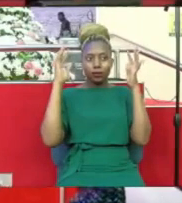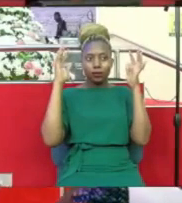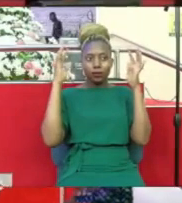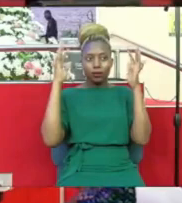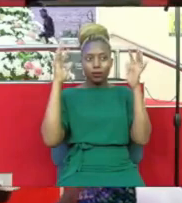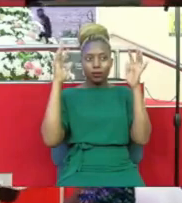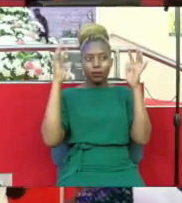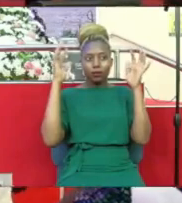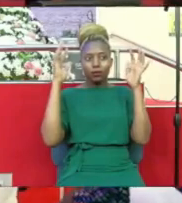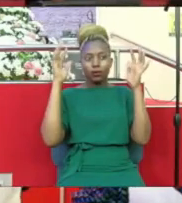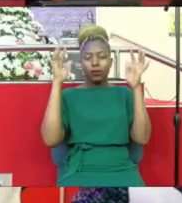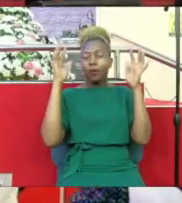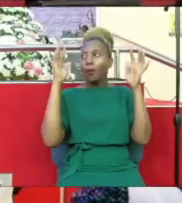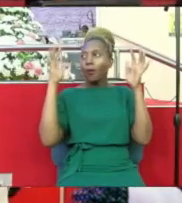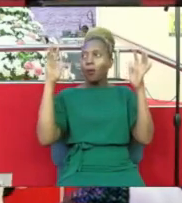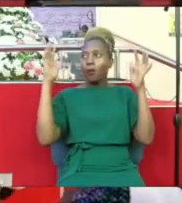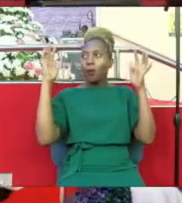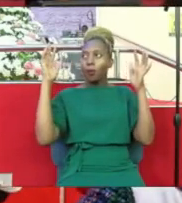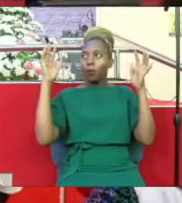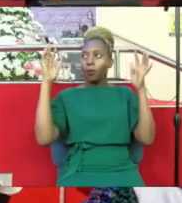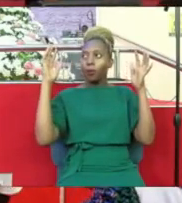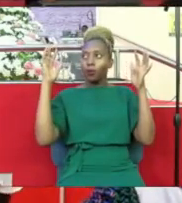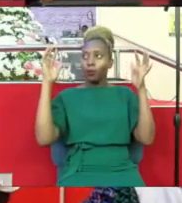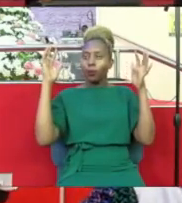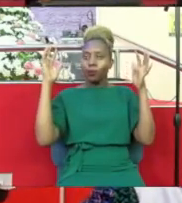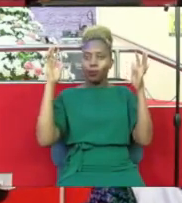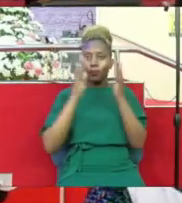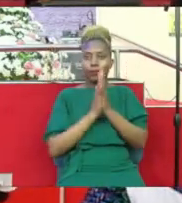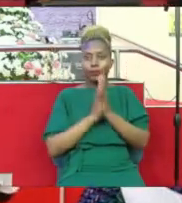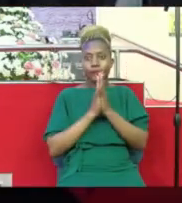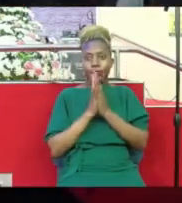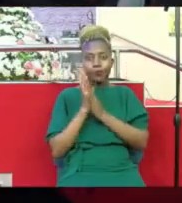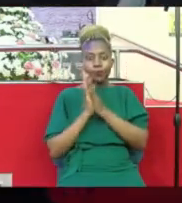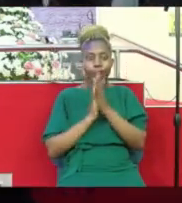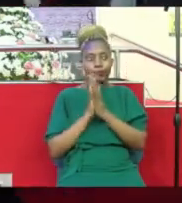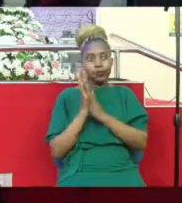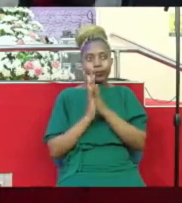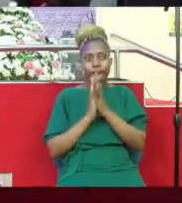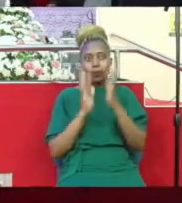Sit with faith.